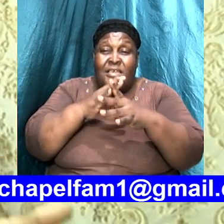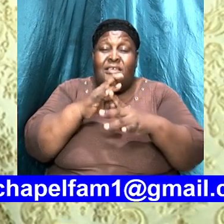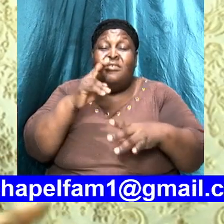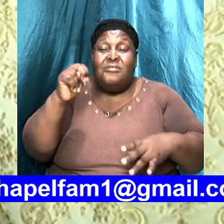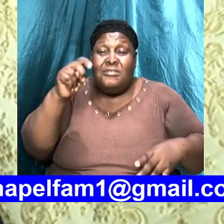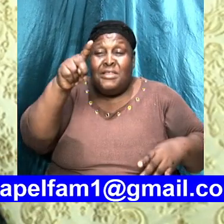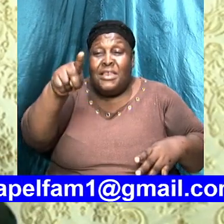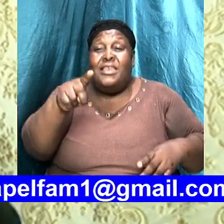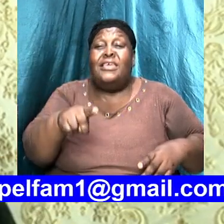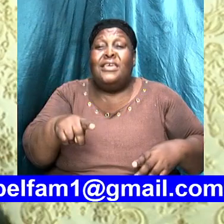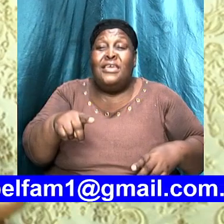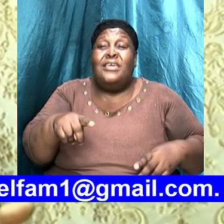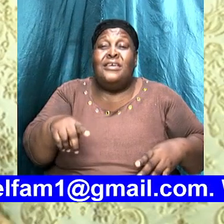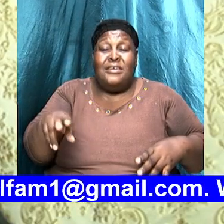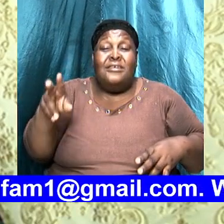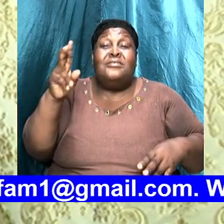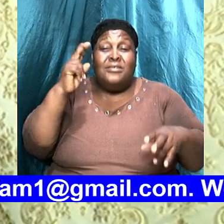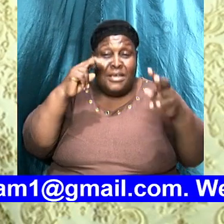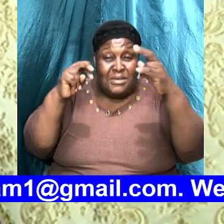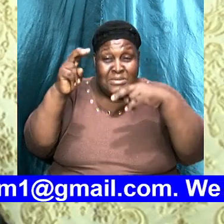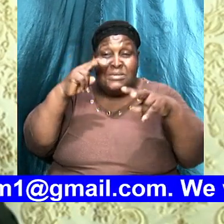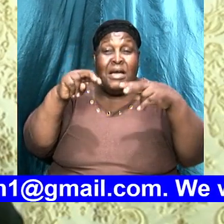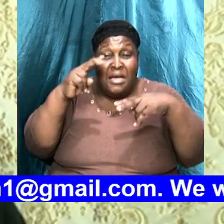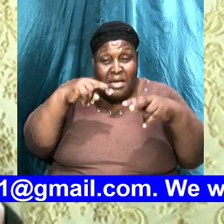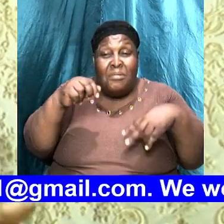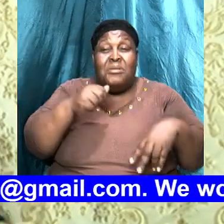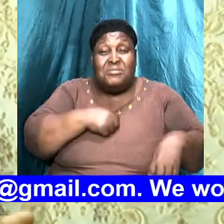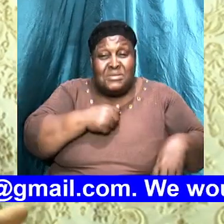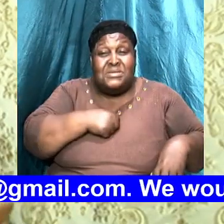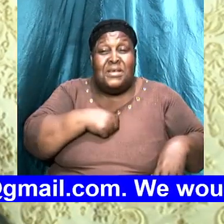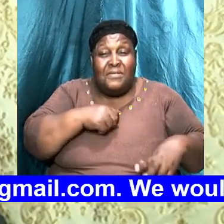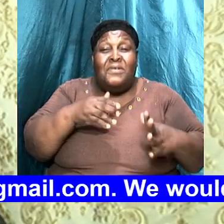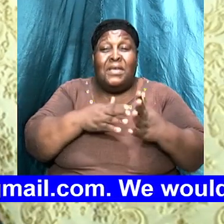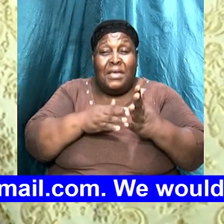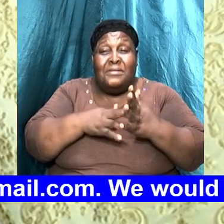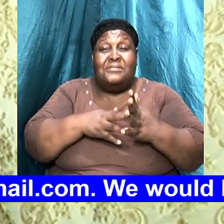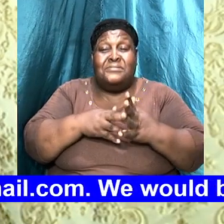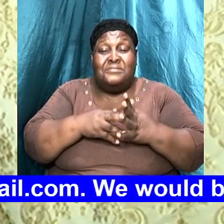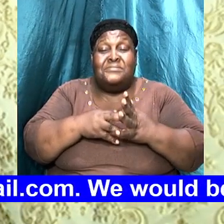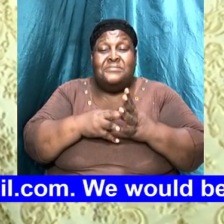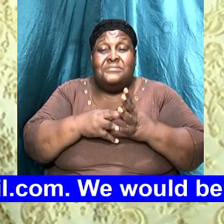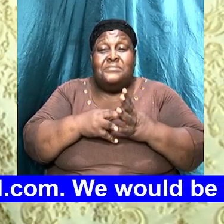sorry I might sound harsh I might sound blunt but